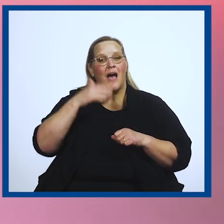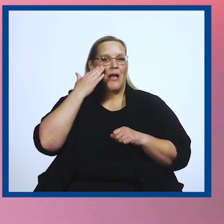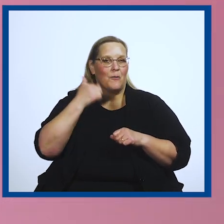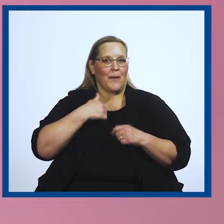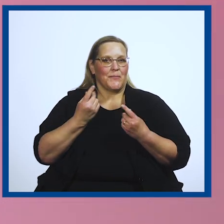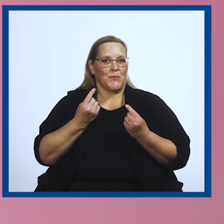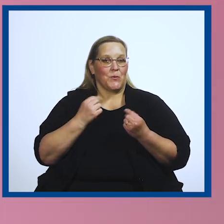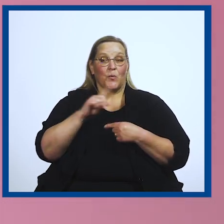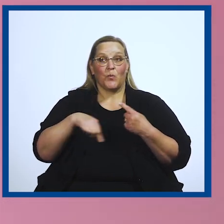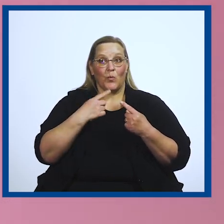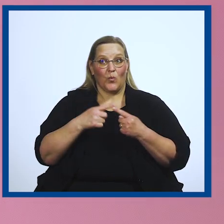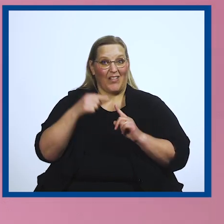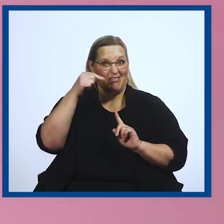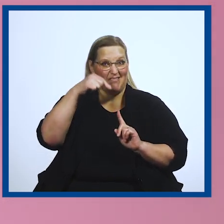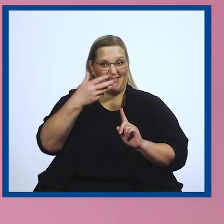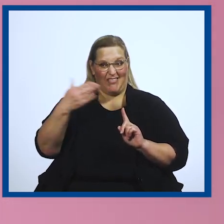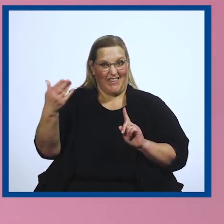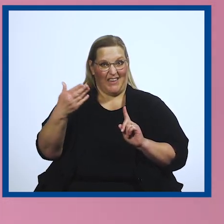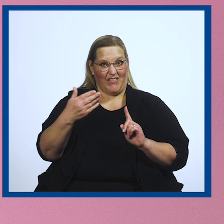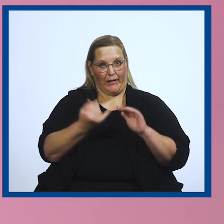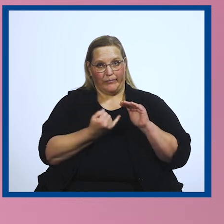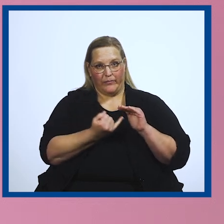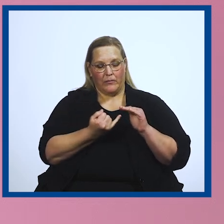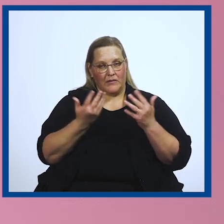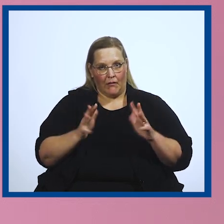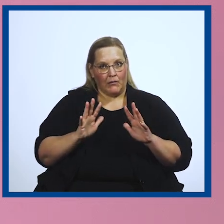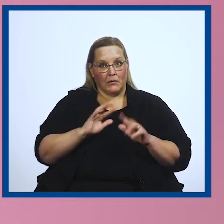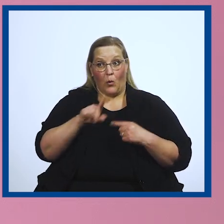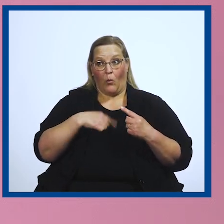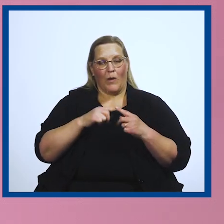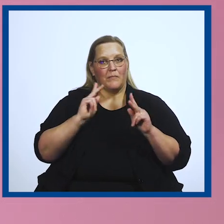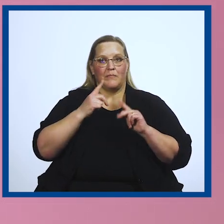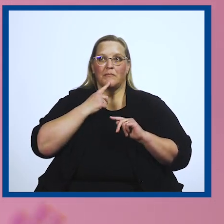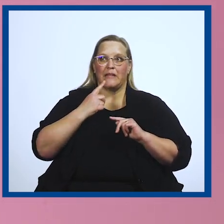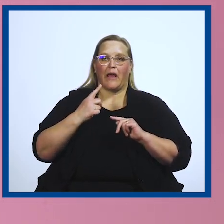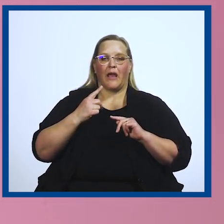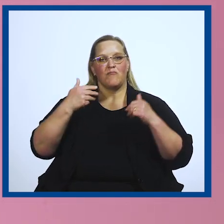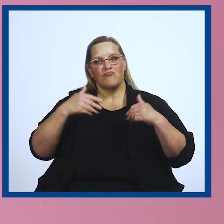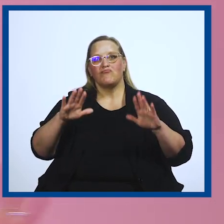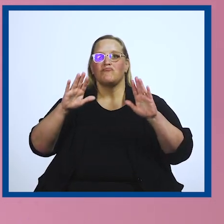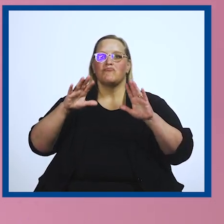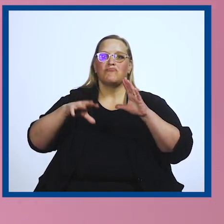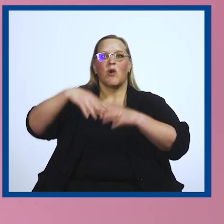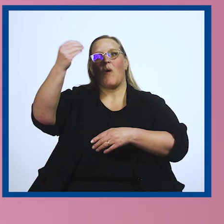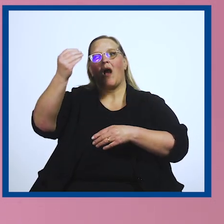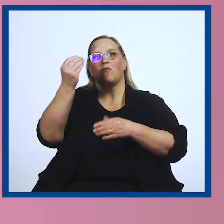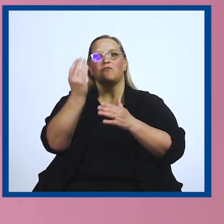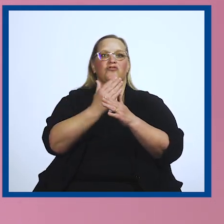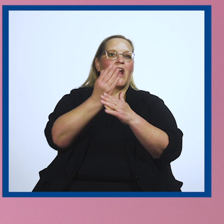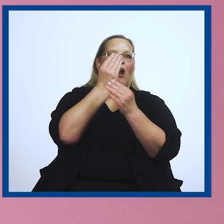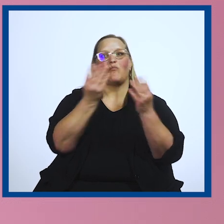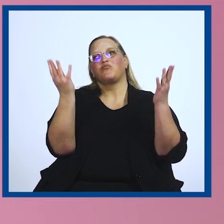know what I'm going to do. The second this thing is over with, I know what I'm going to do. The second they say we've gone through all the phases, you're free to go out, you're free to share, you're free